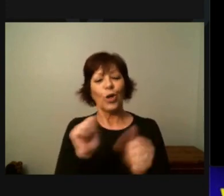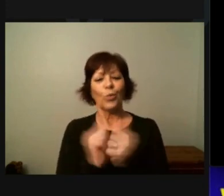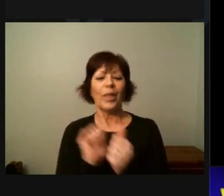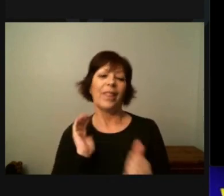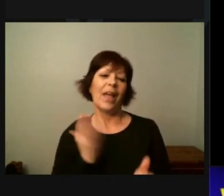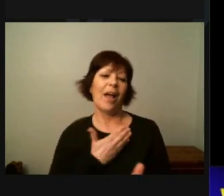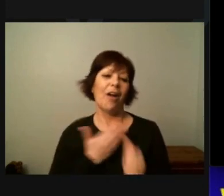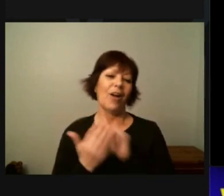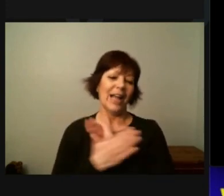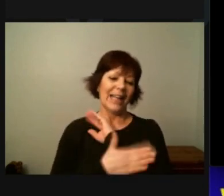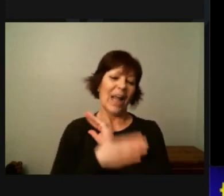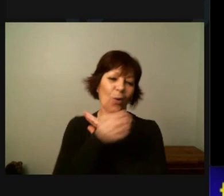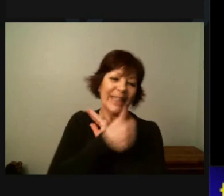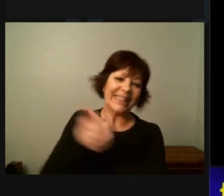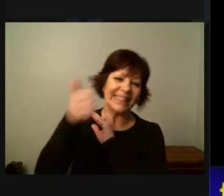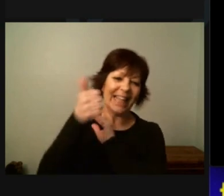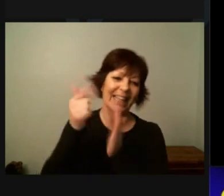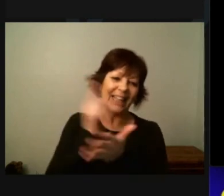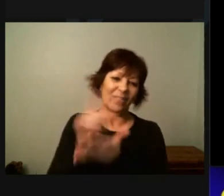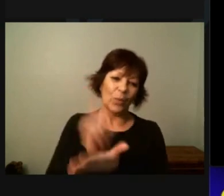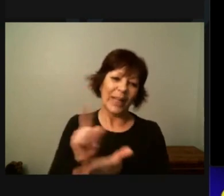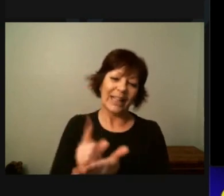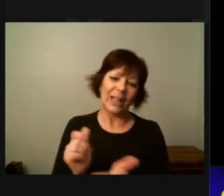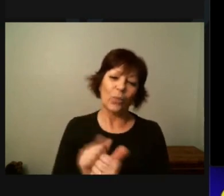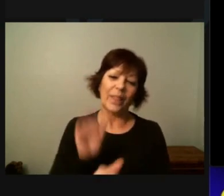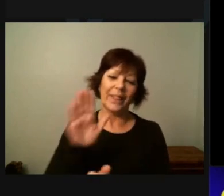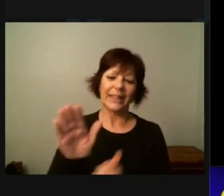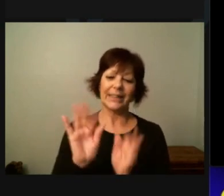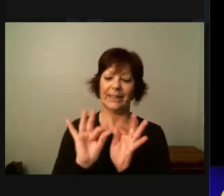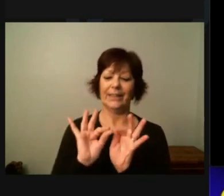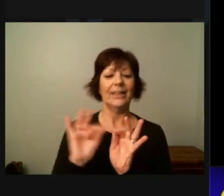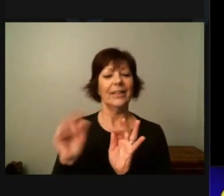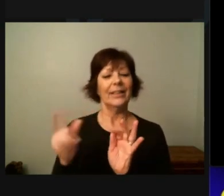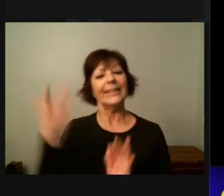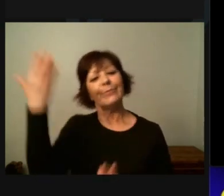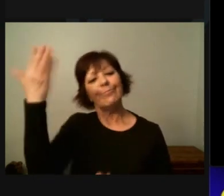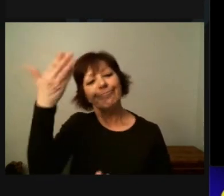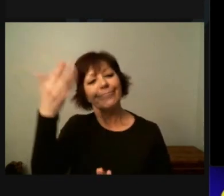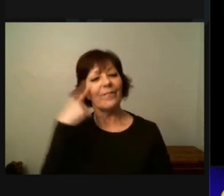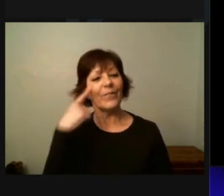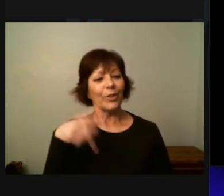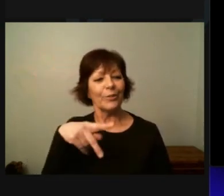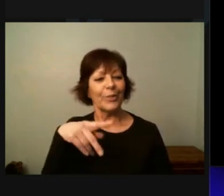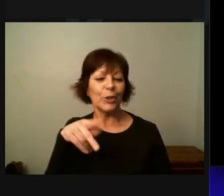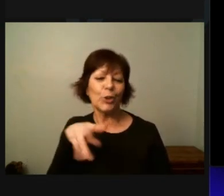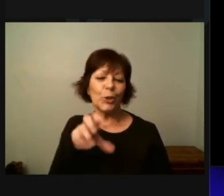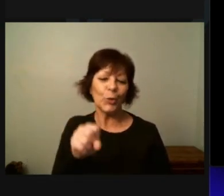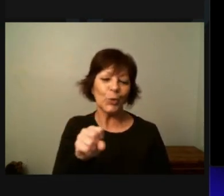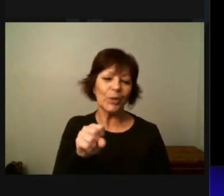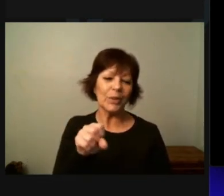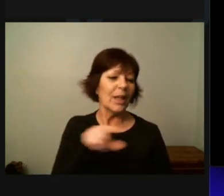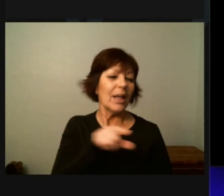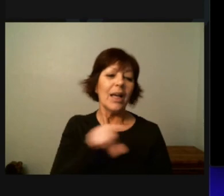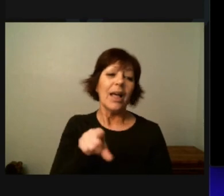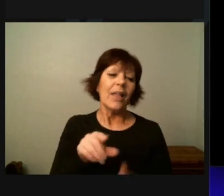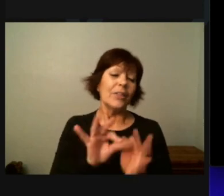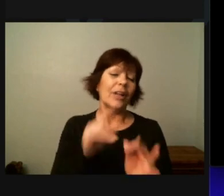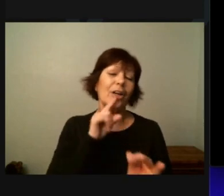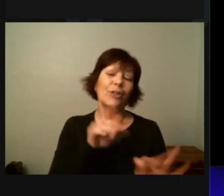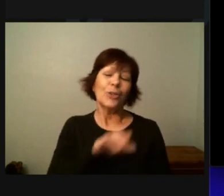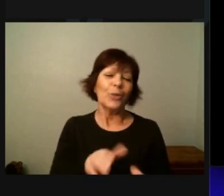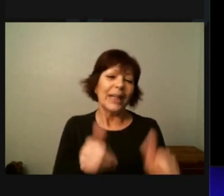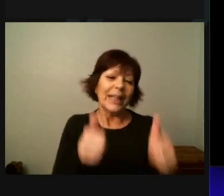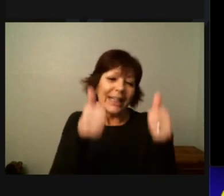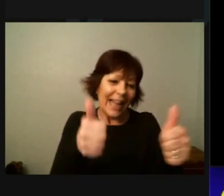on a weekly basis when he does his interpreting for his press briefings. They are doing an amazing